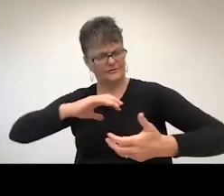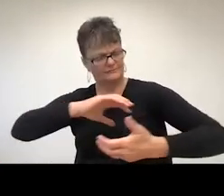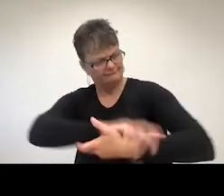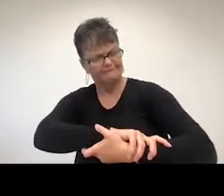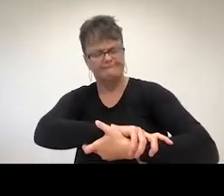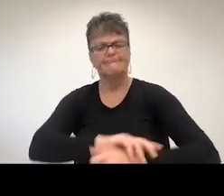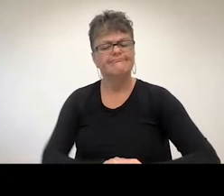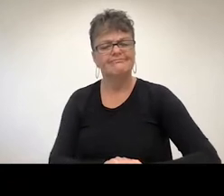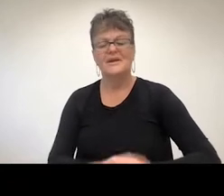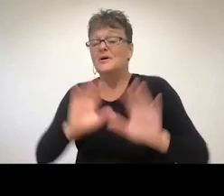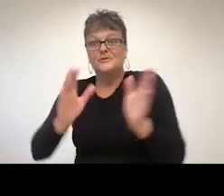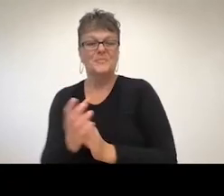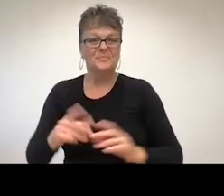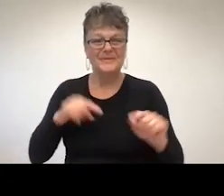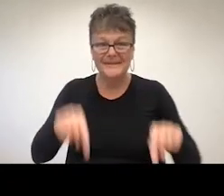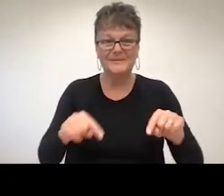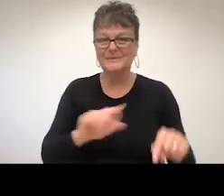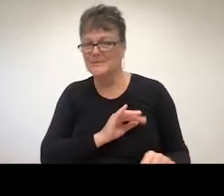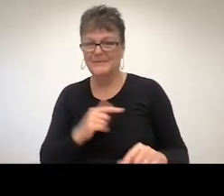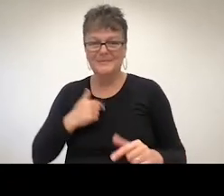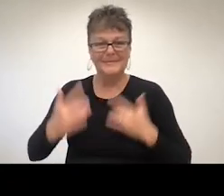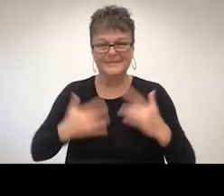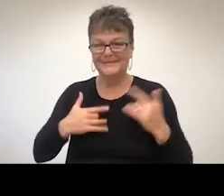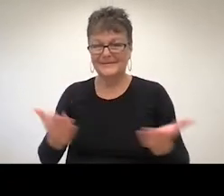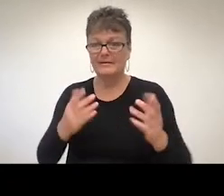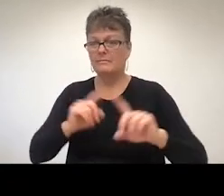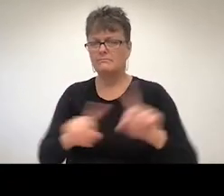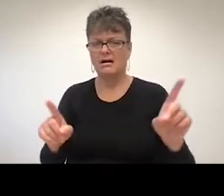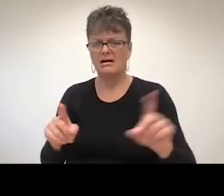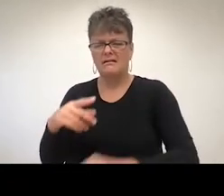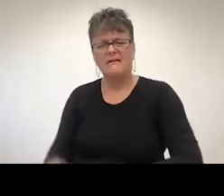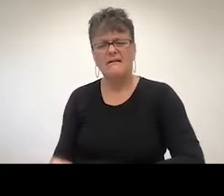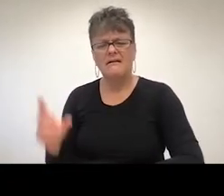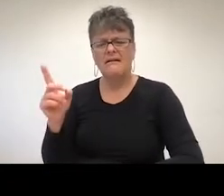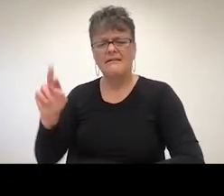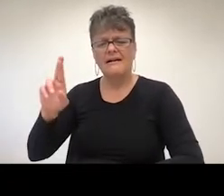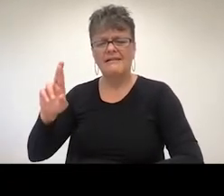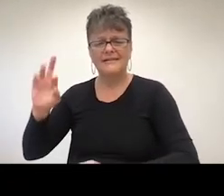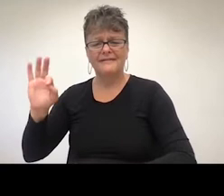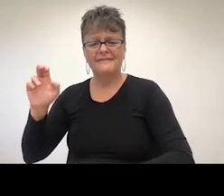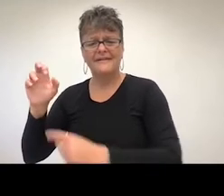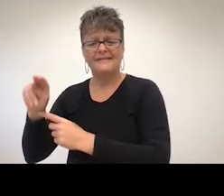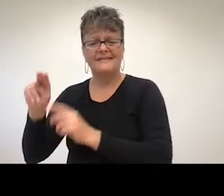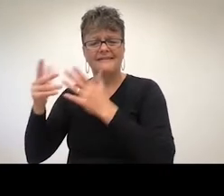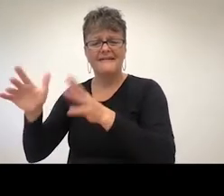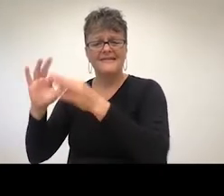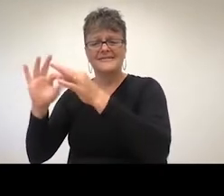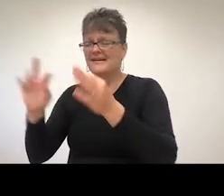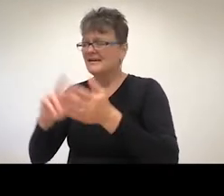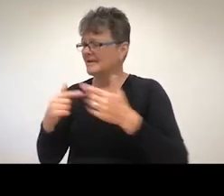is exciting. I'm really happy to be here. But you know what? Dr. Fearon already said it all. I don't have anything new to add, so I feel like we can log off and be